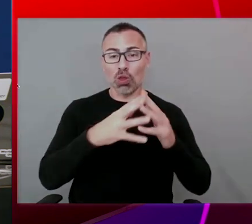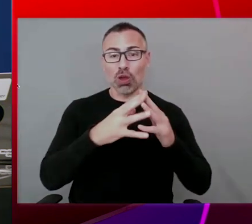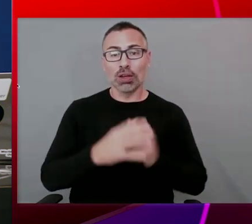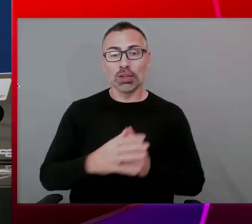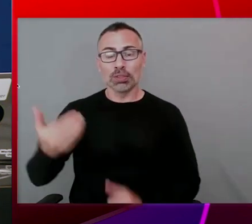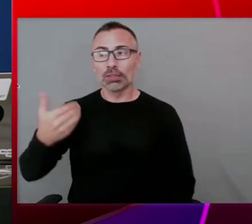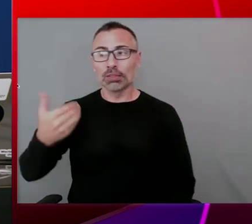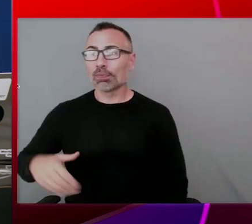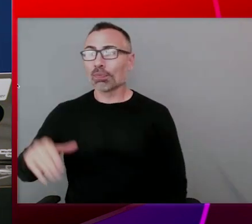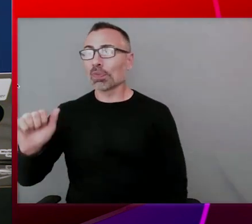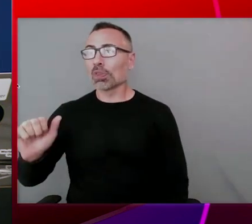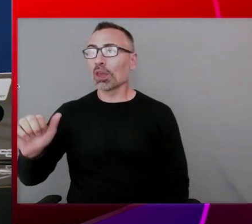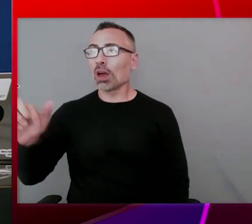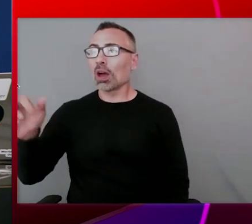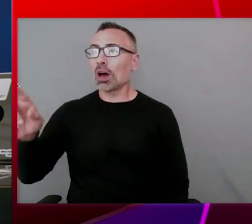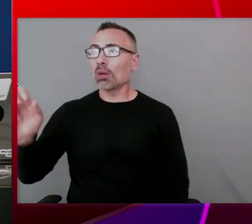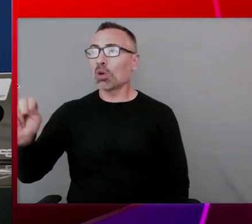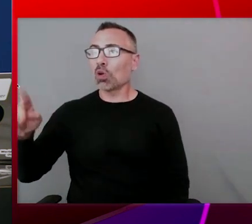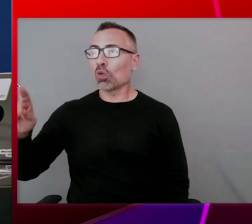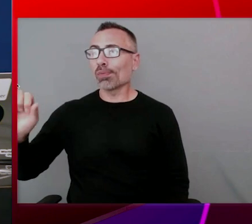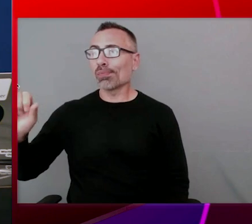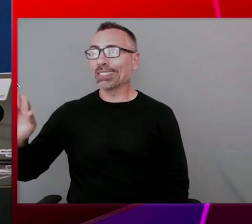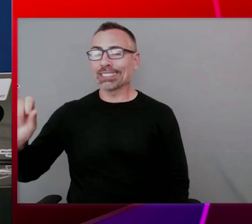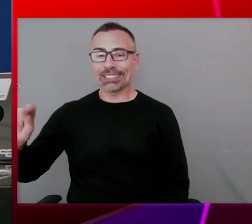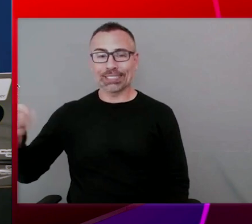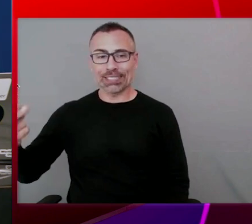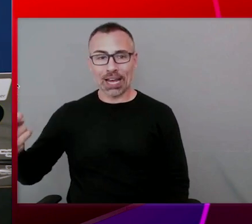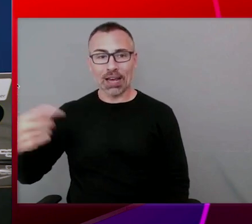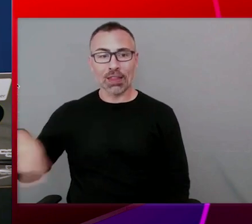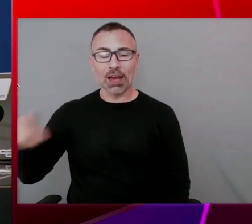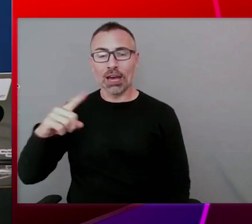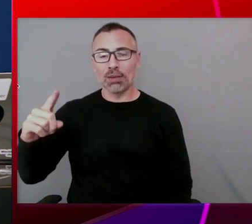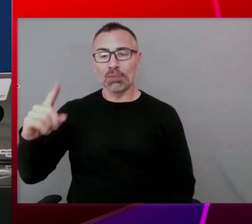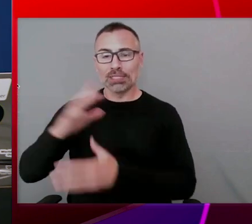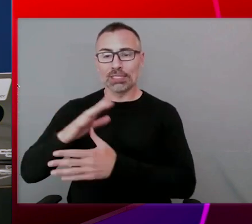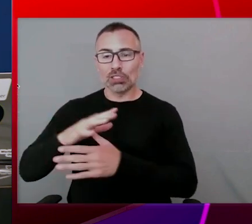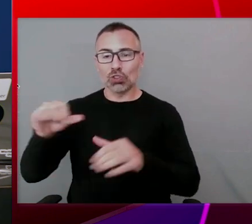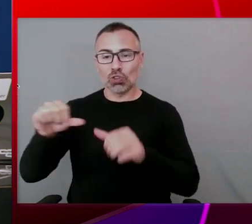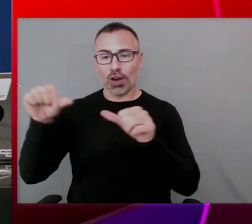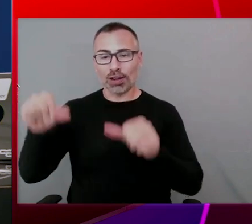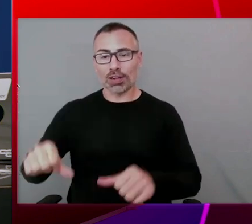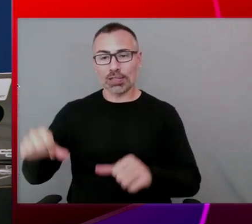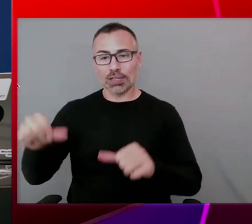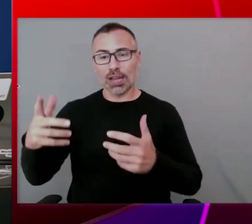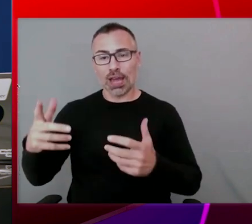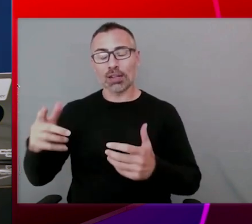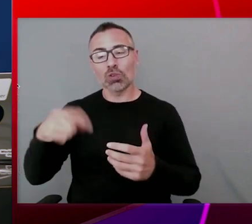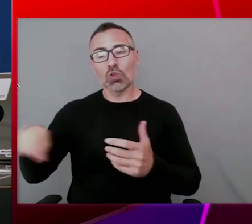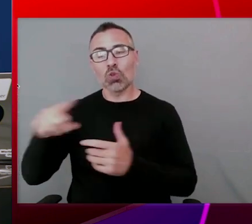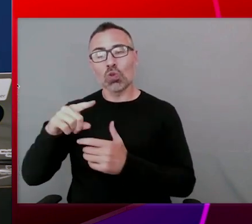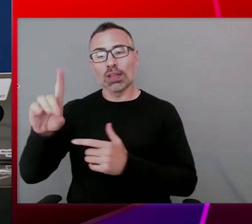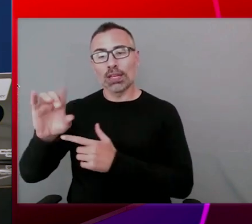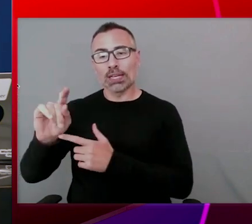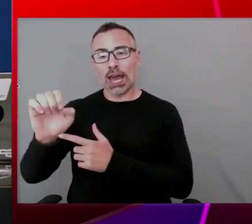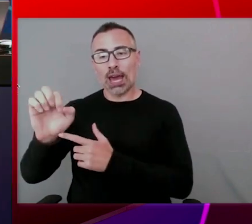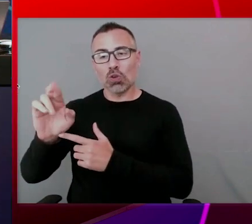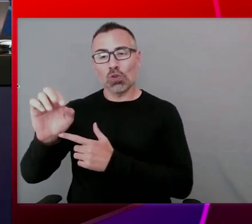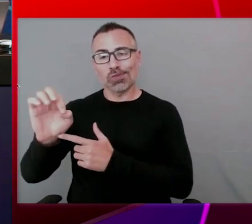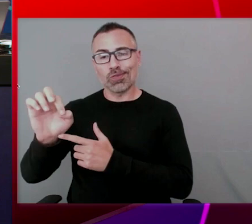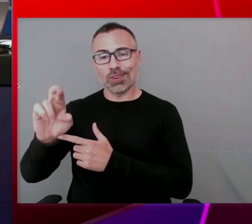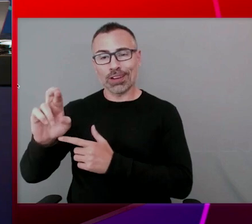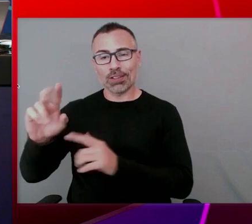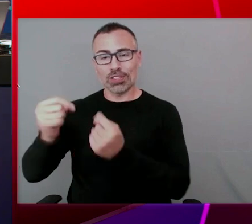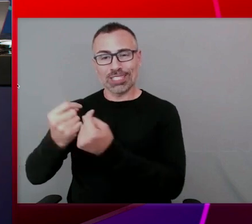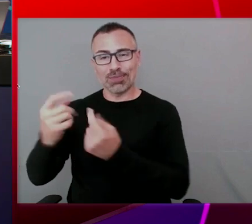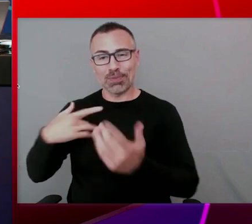a Senior Solutions Architect with the Data Wrangler team. Very excited to be showing a short demo of Data Wrangler, what it can do. Okay, so for